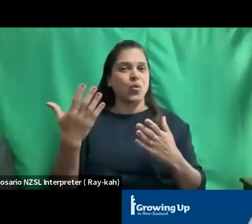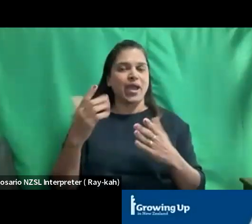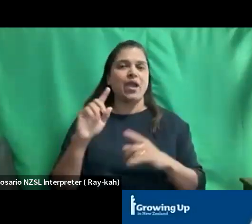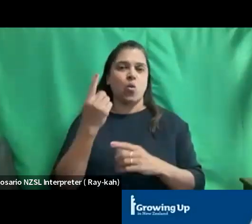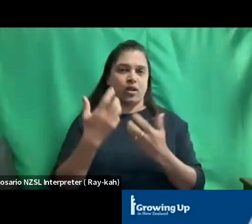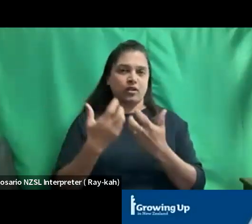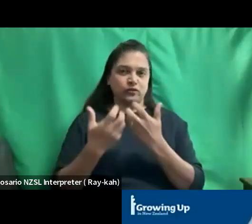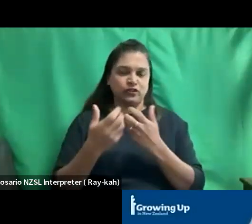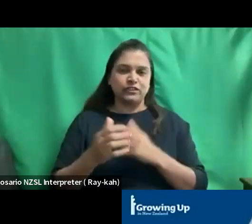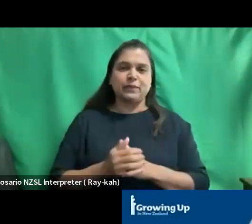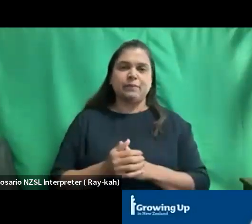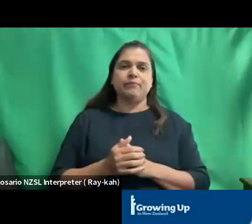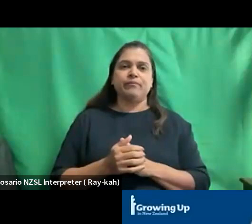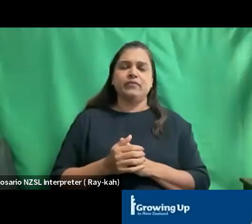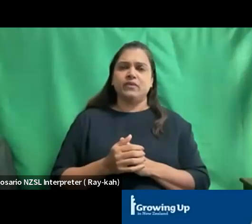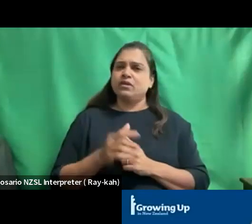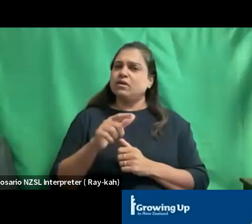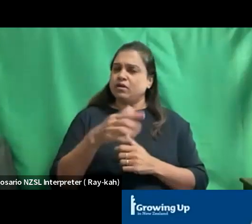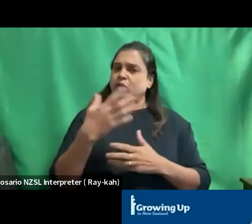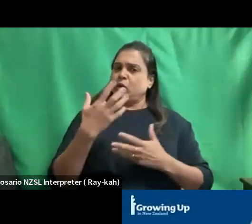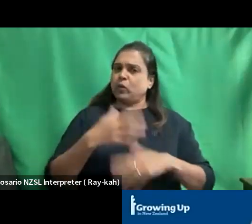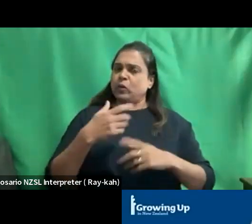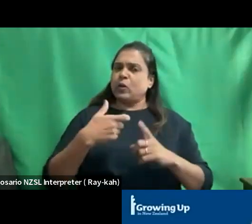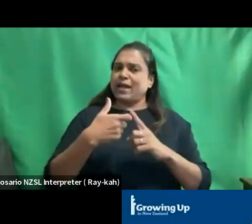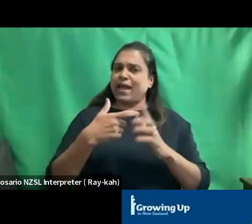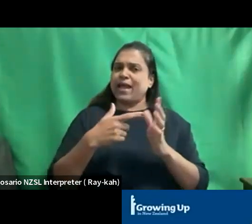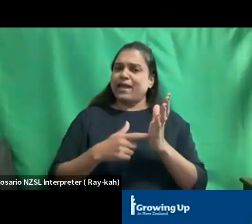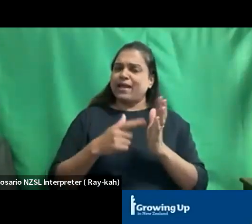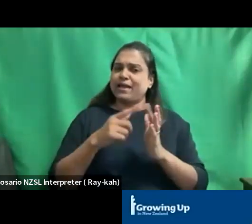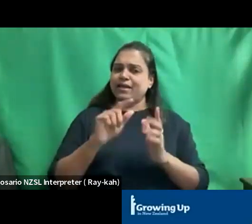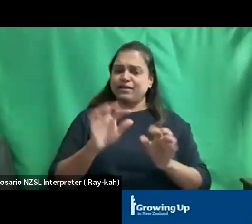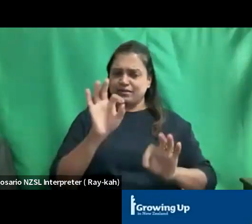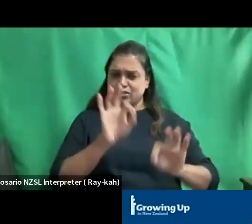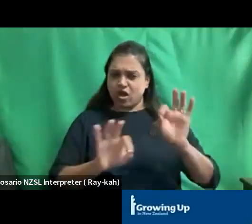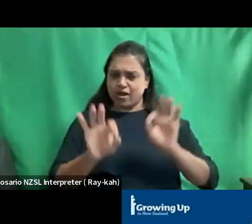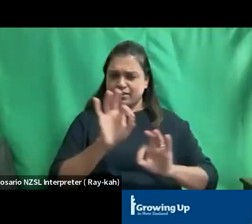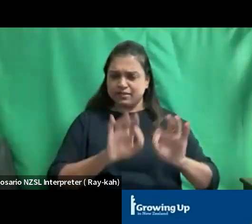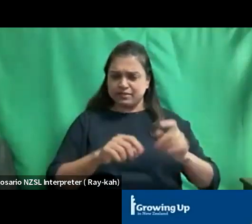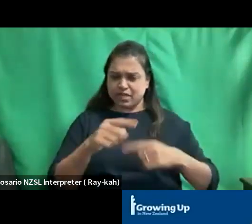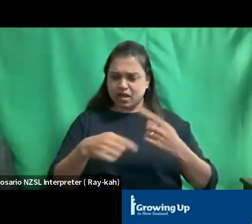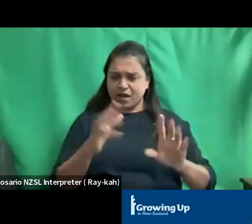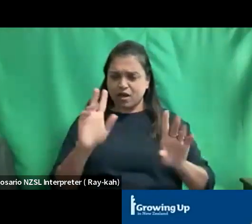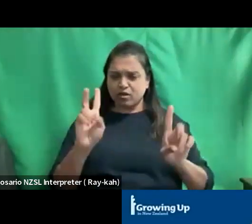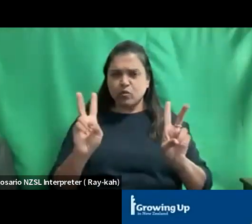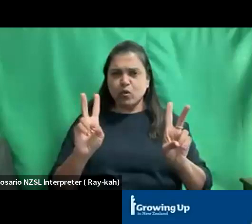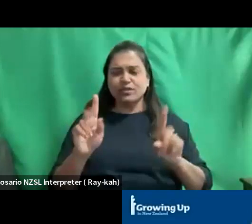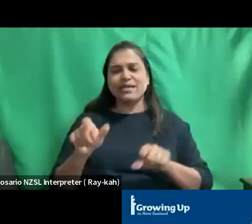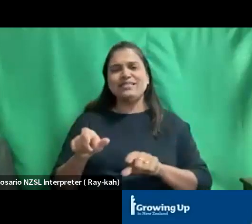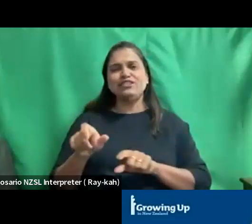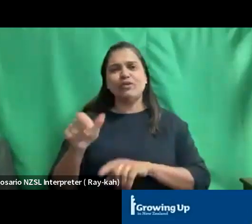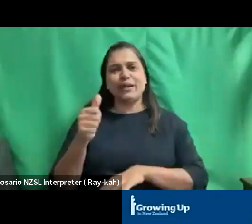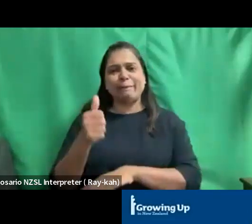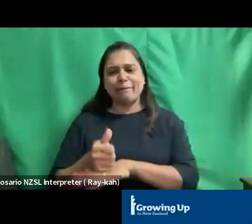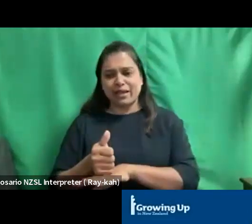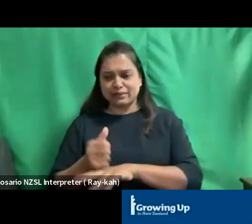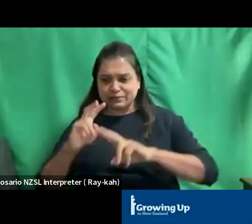social scientist and is interested in contributing to the development of strengths-based, research-informed policy and